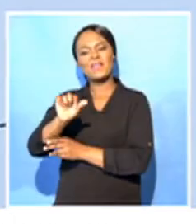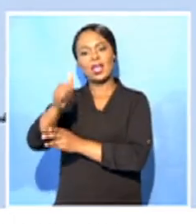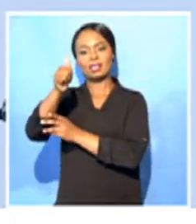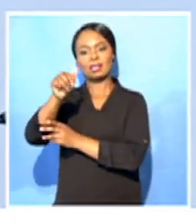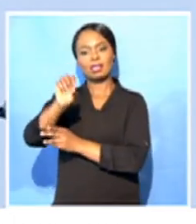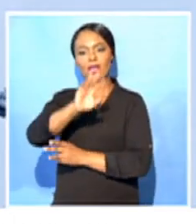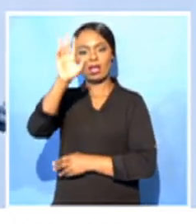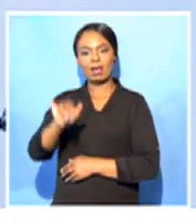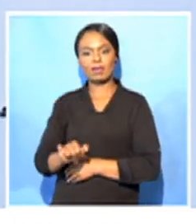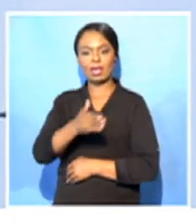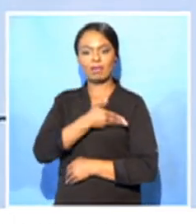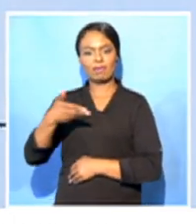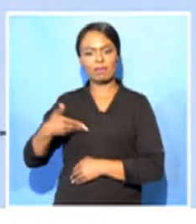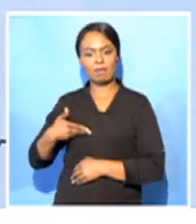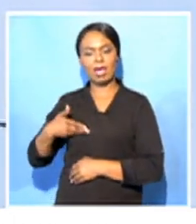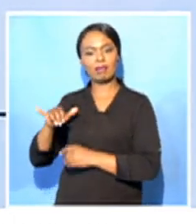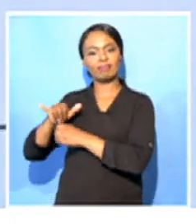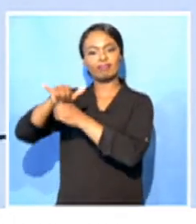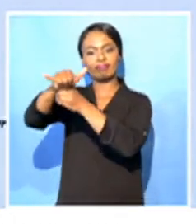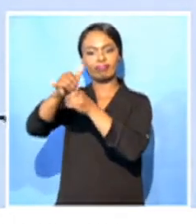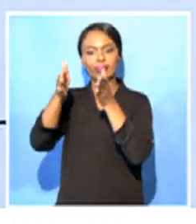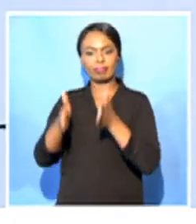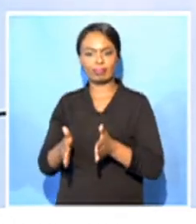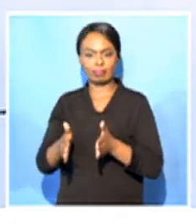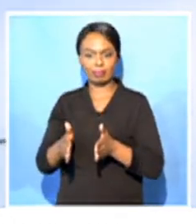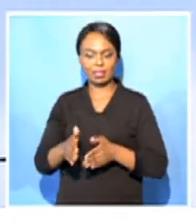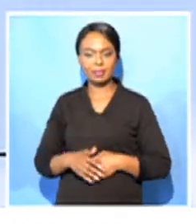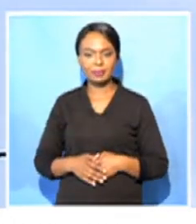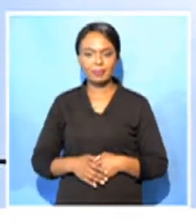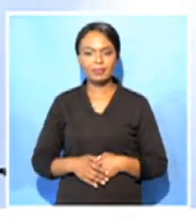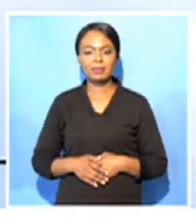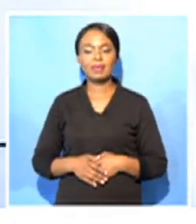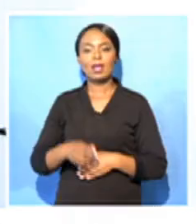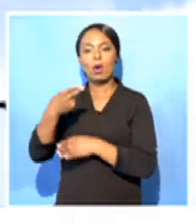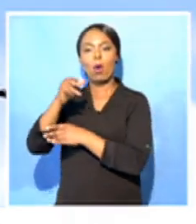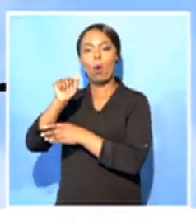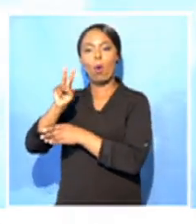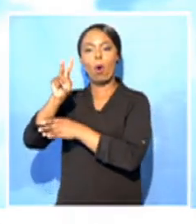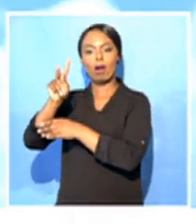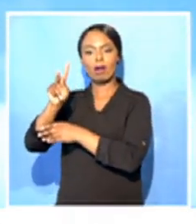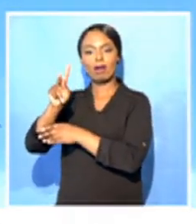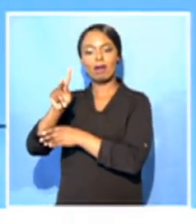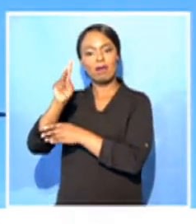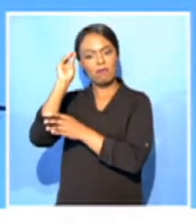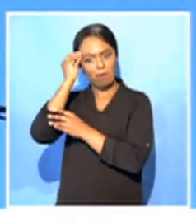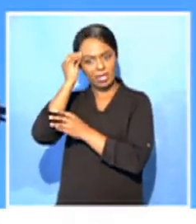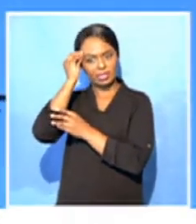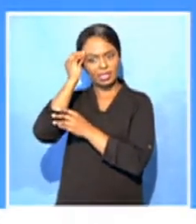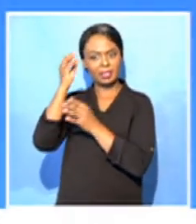fighter pilot in the South African Air Force. Ladies and gentlemen, Hawk formation.